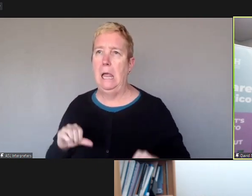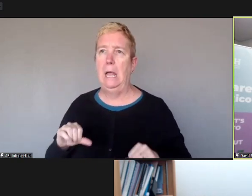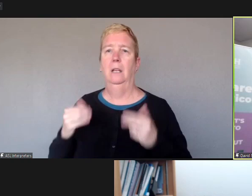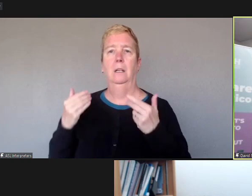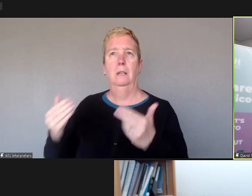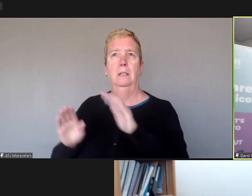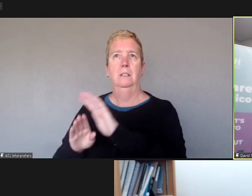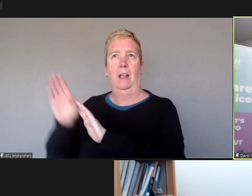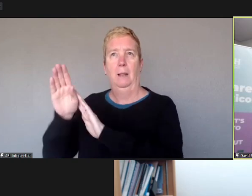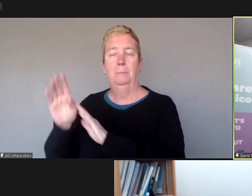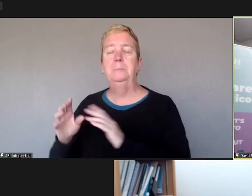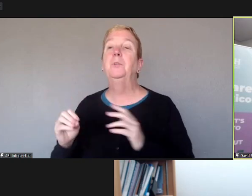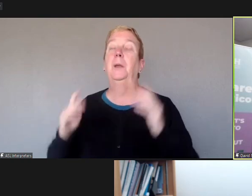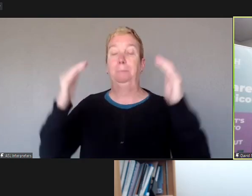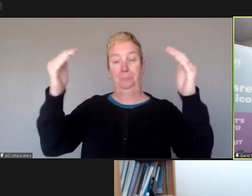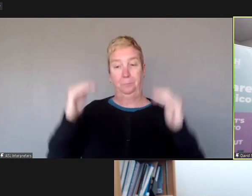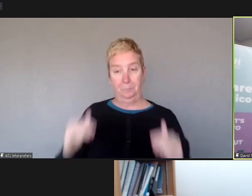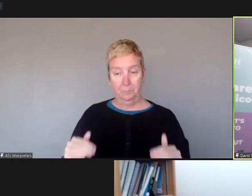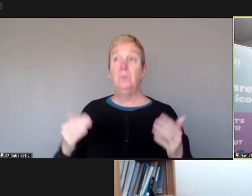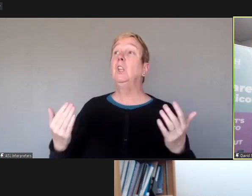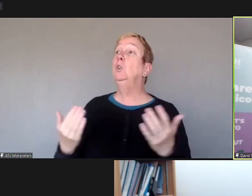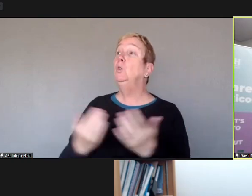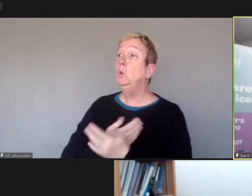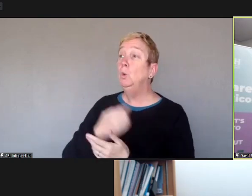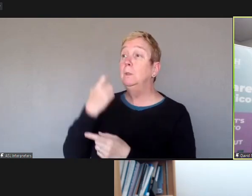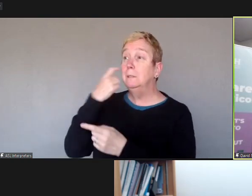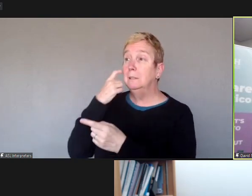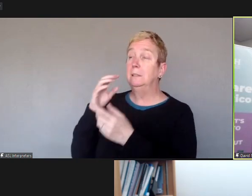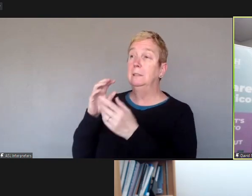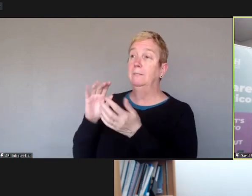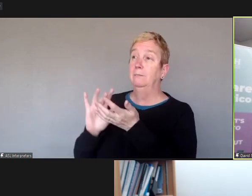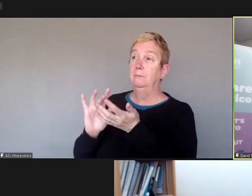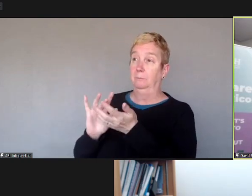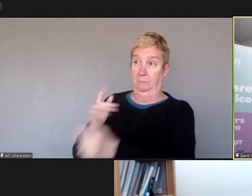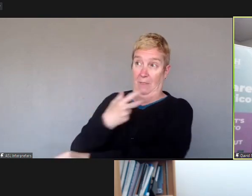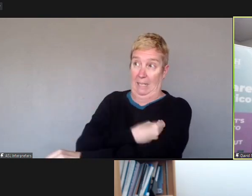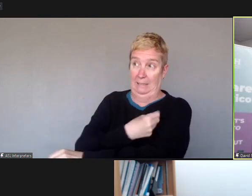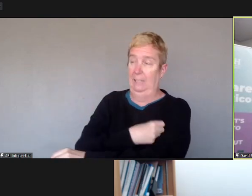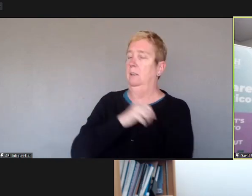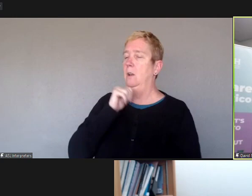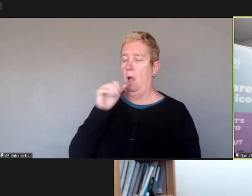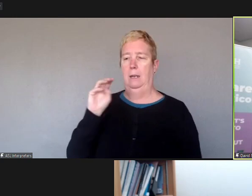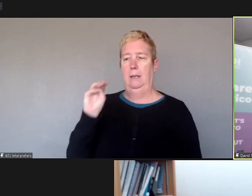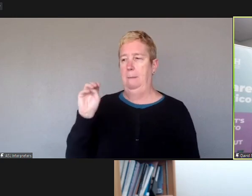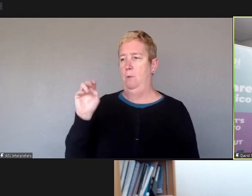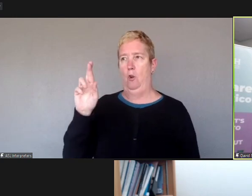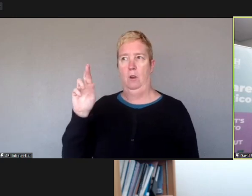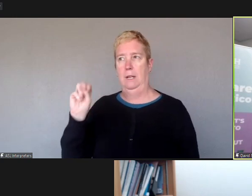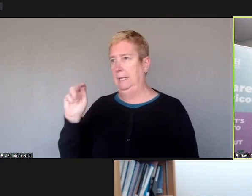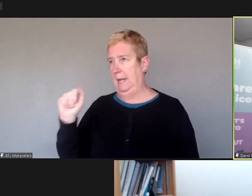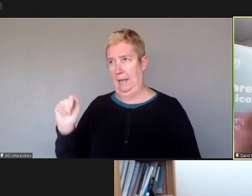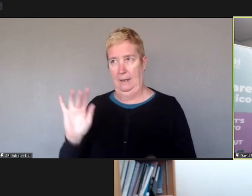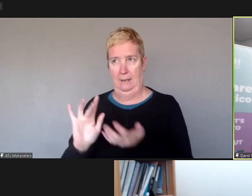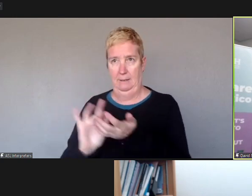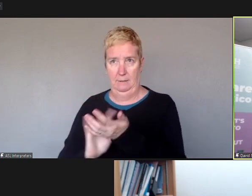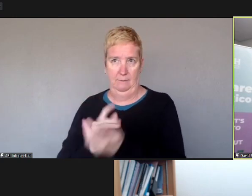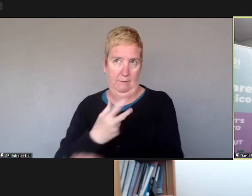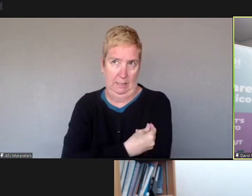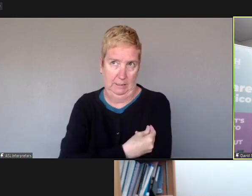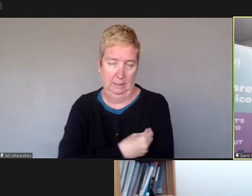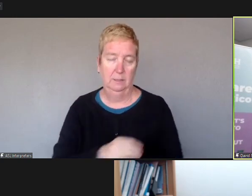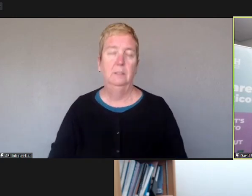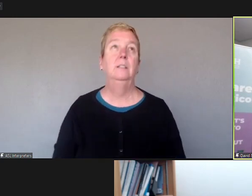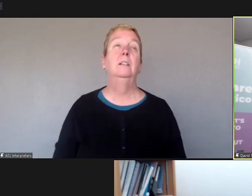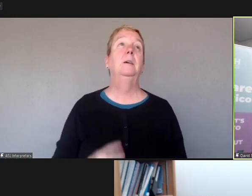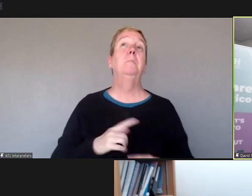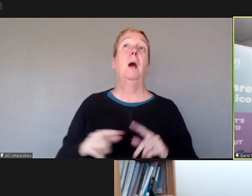messenger RNA vaccine. And so I'm wondering about that as well. But I would think the best thing that could